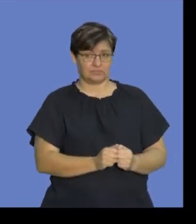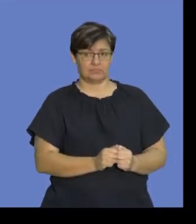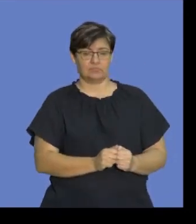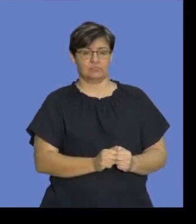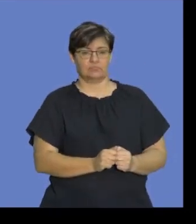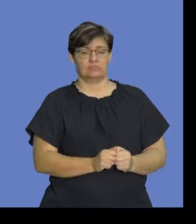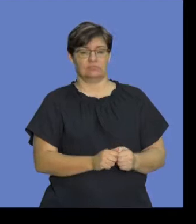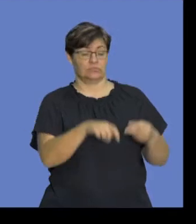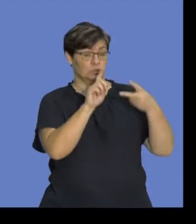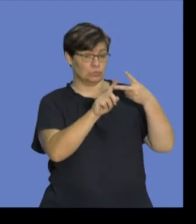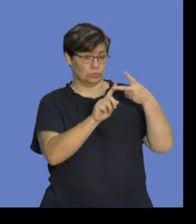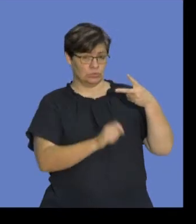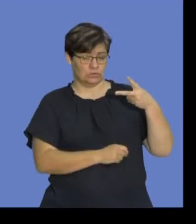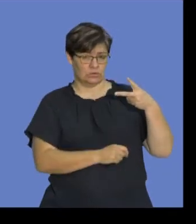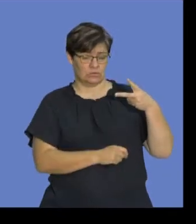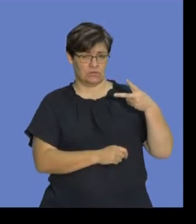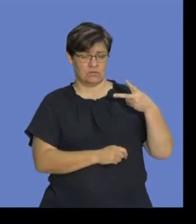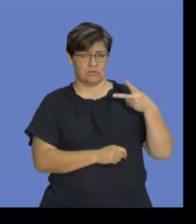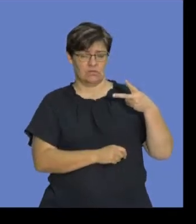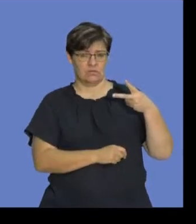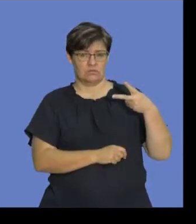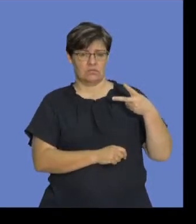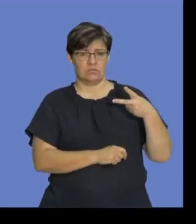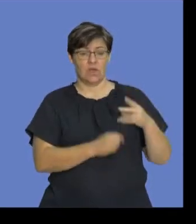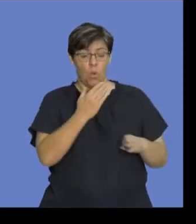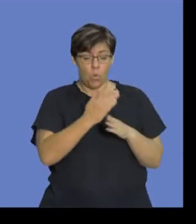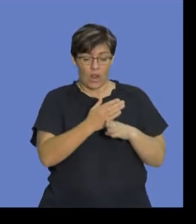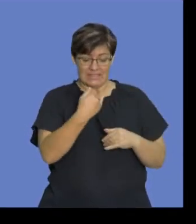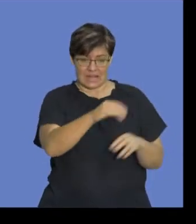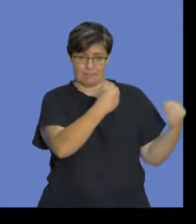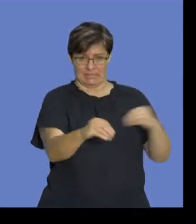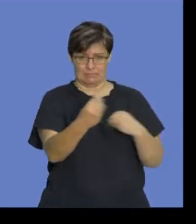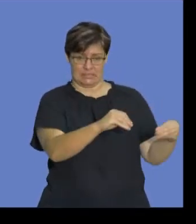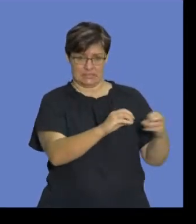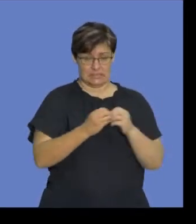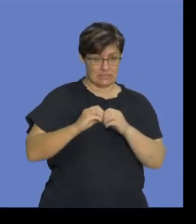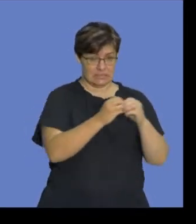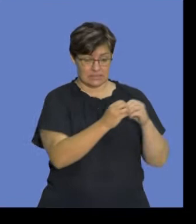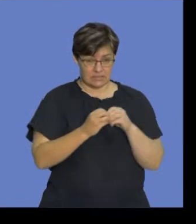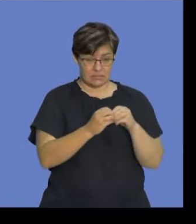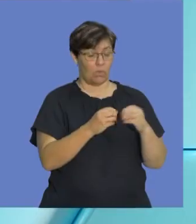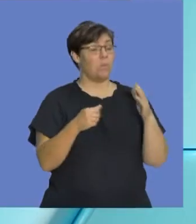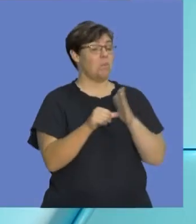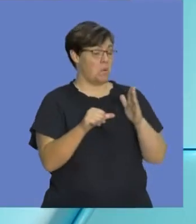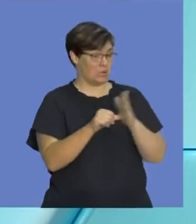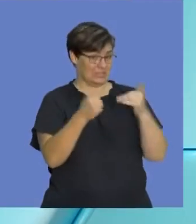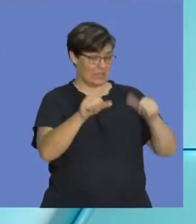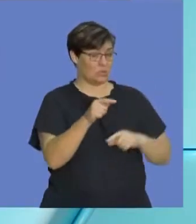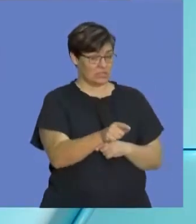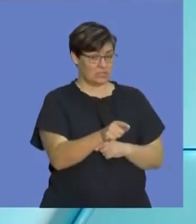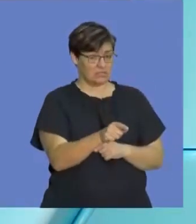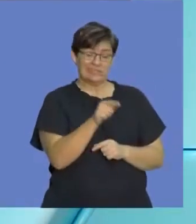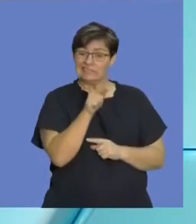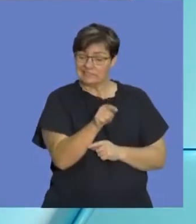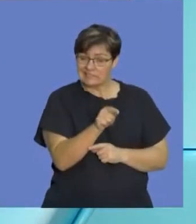the work in process, right? Very important account. You will find this account in every